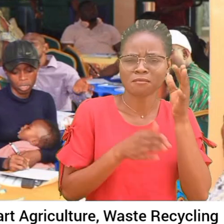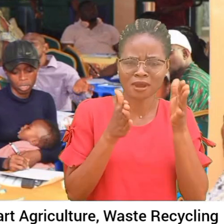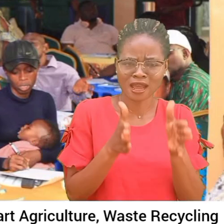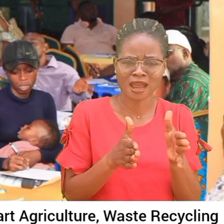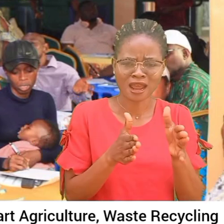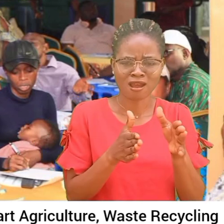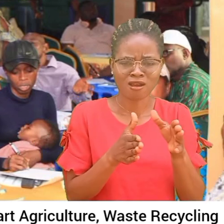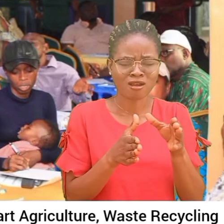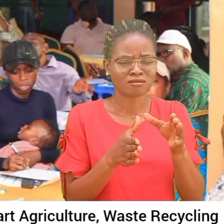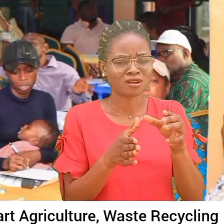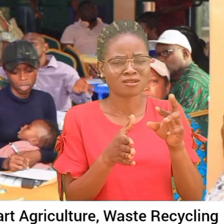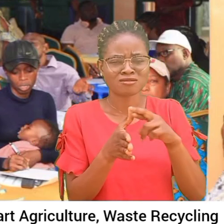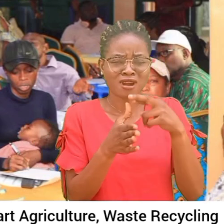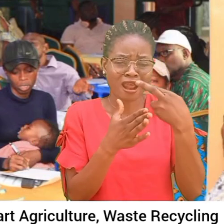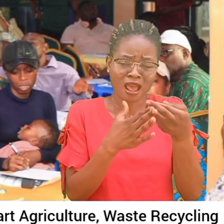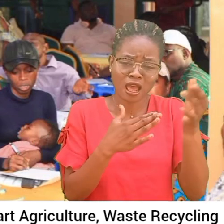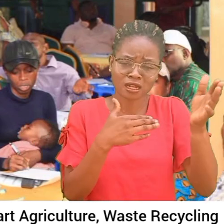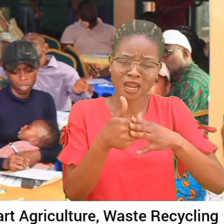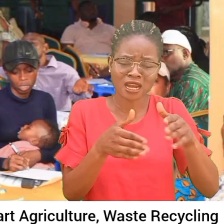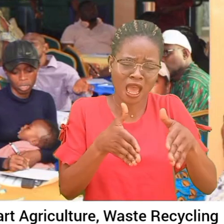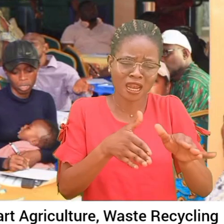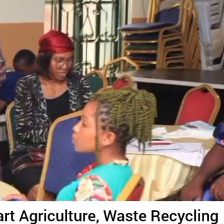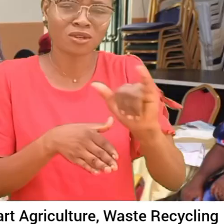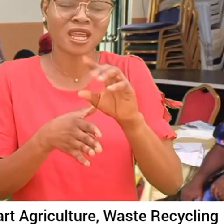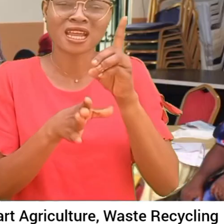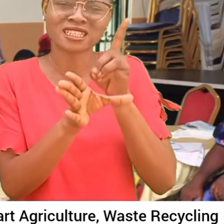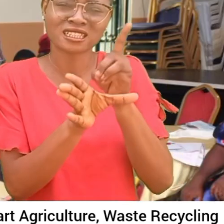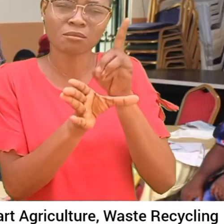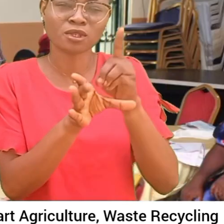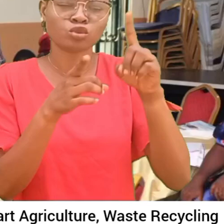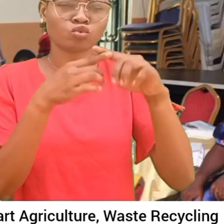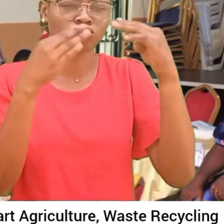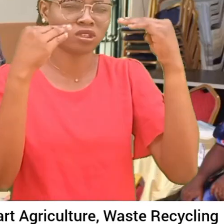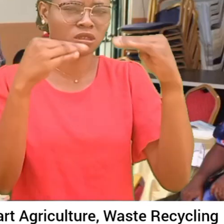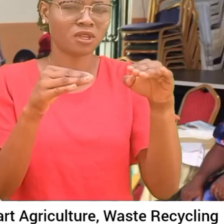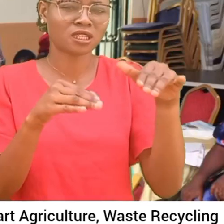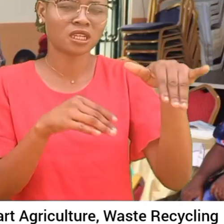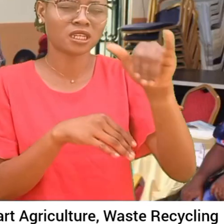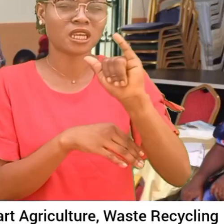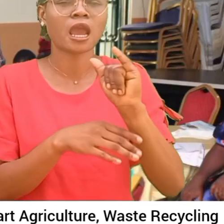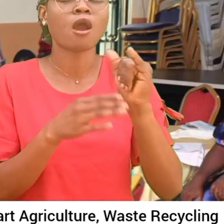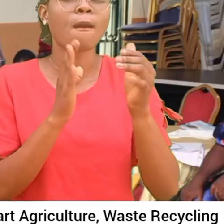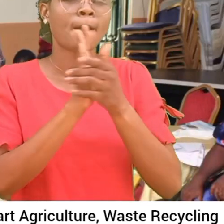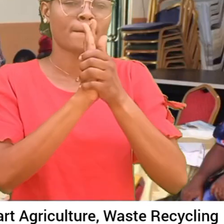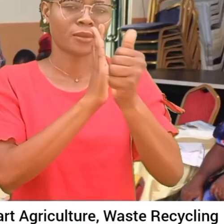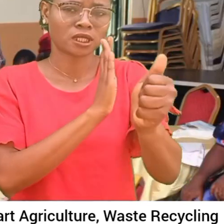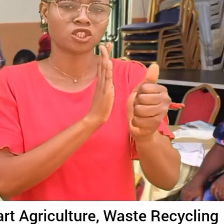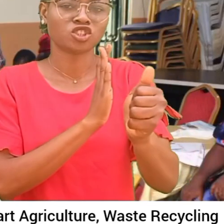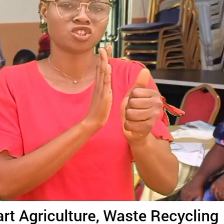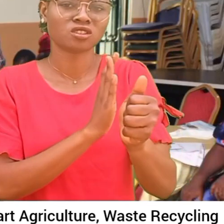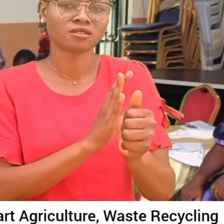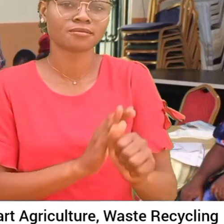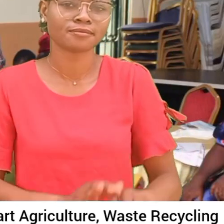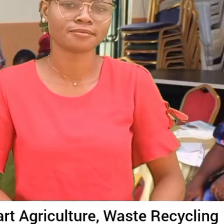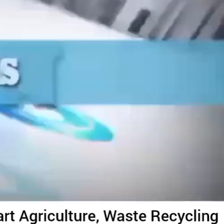than allow their disability to limit their potential.